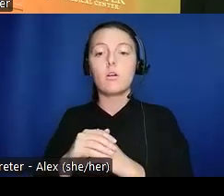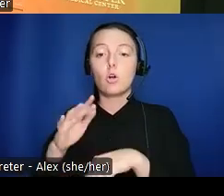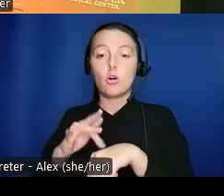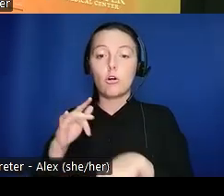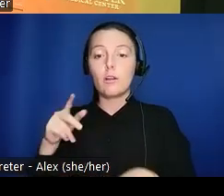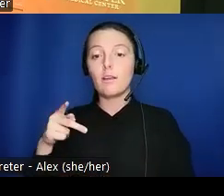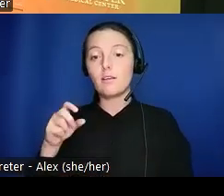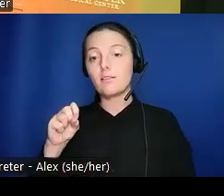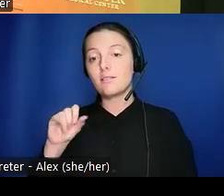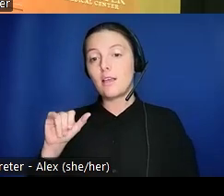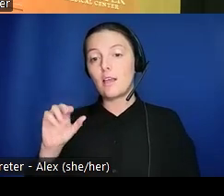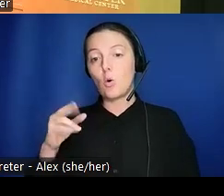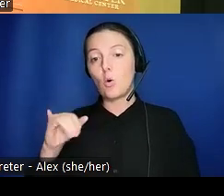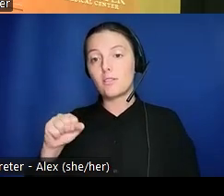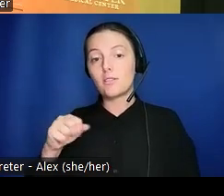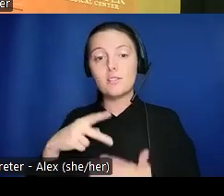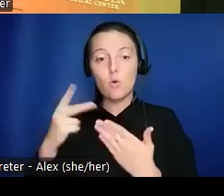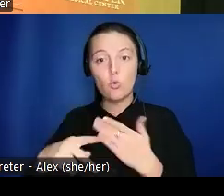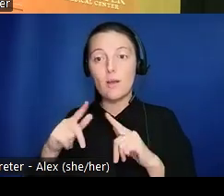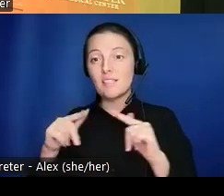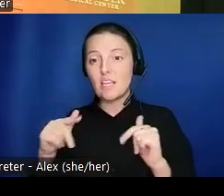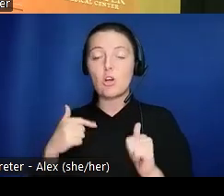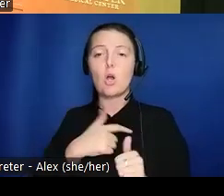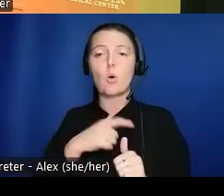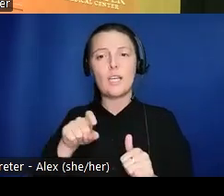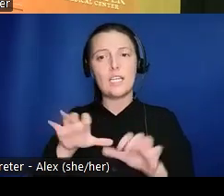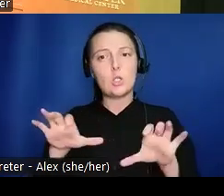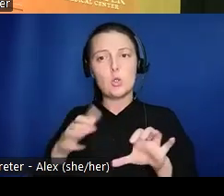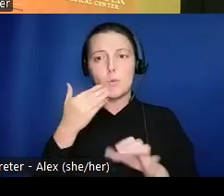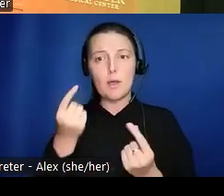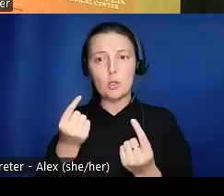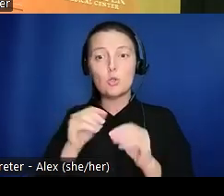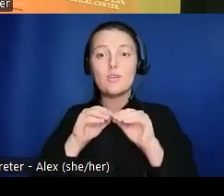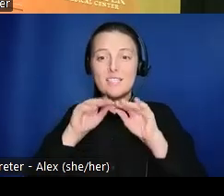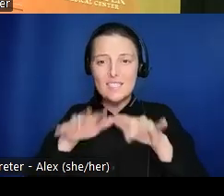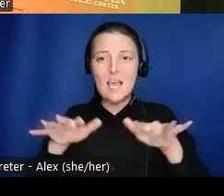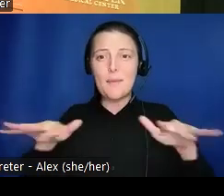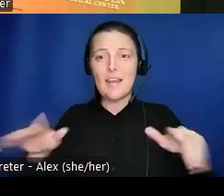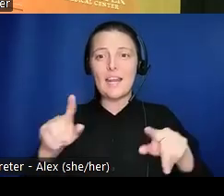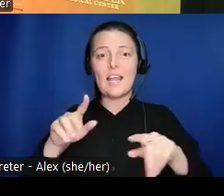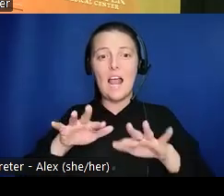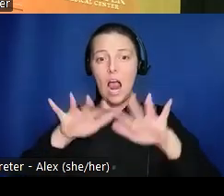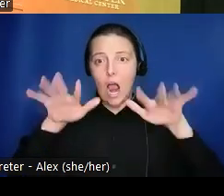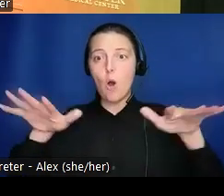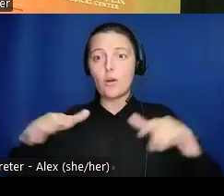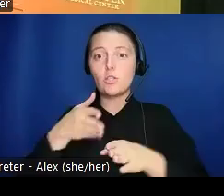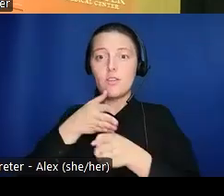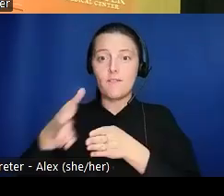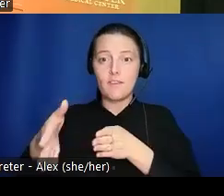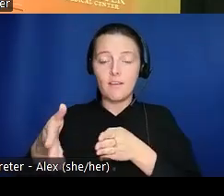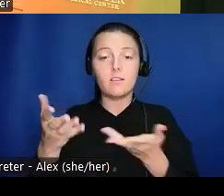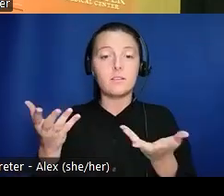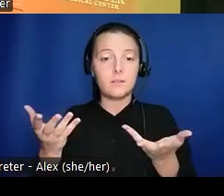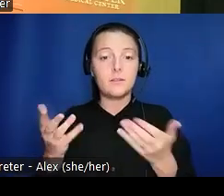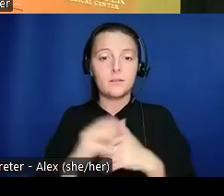do a better job of disseminating them out to the field and be able to do that. Now, in terms of moral